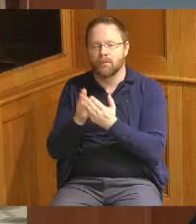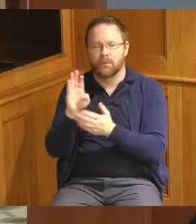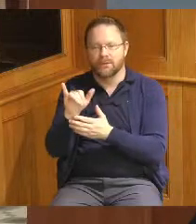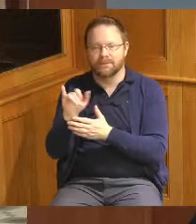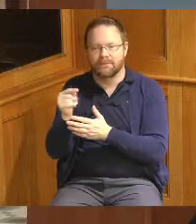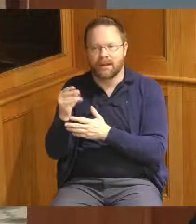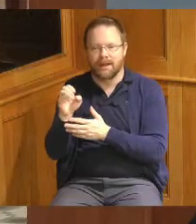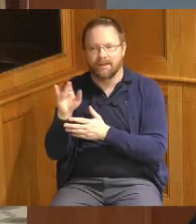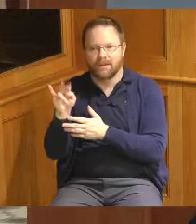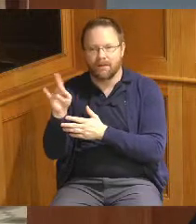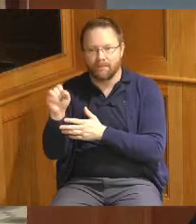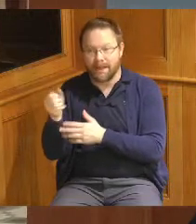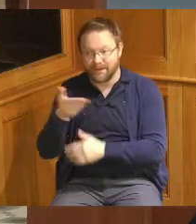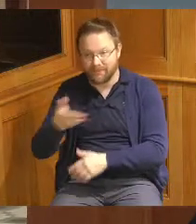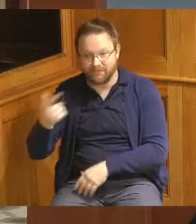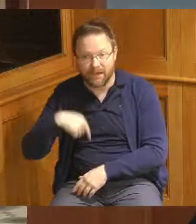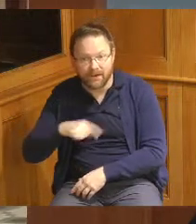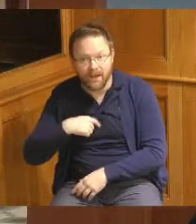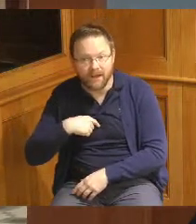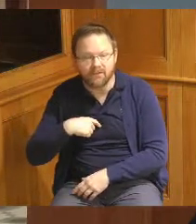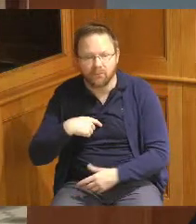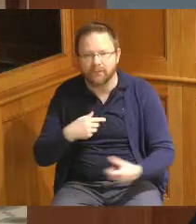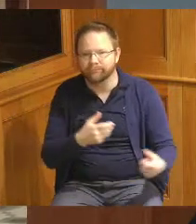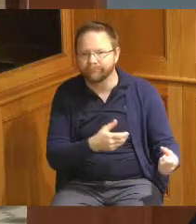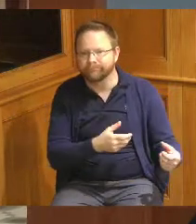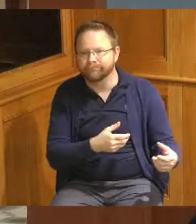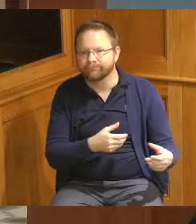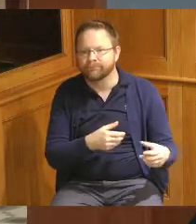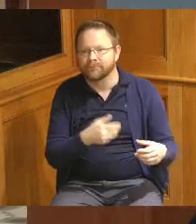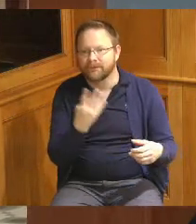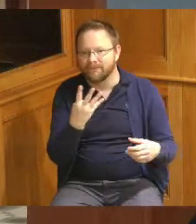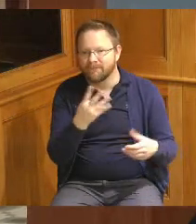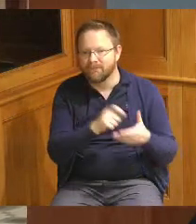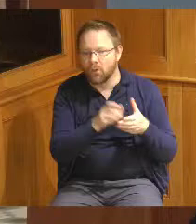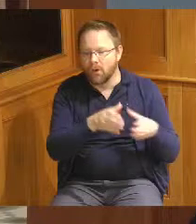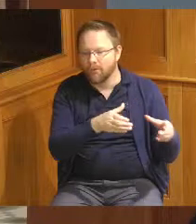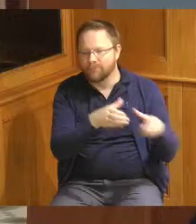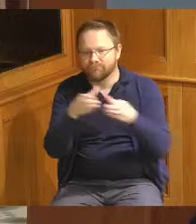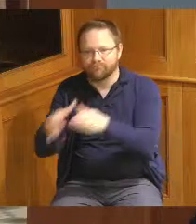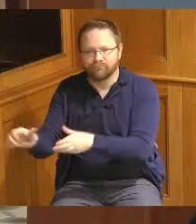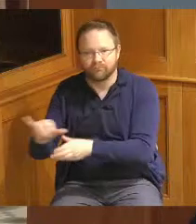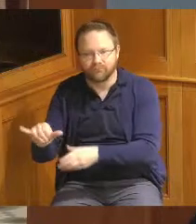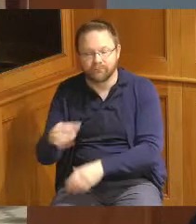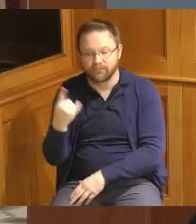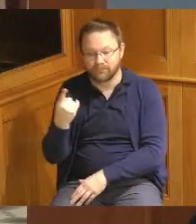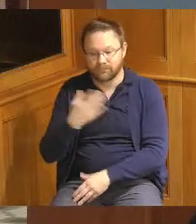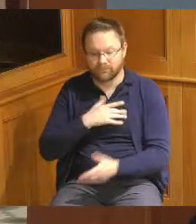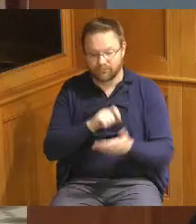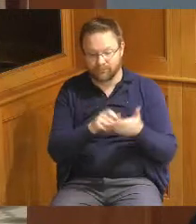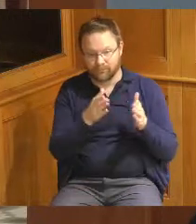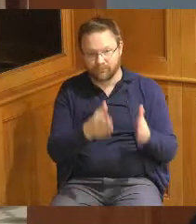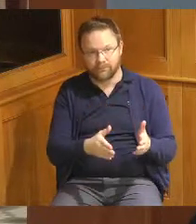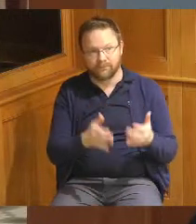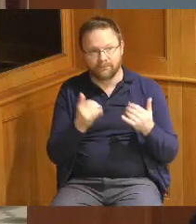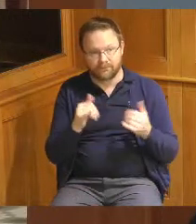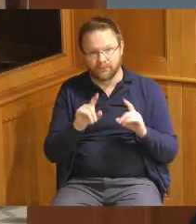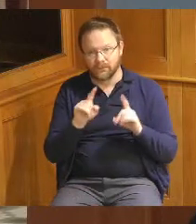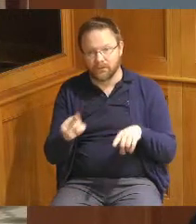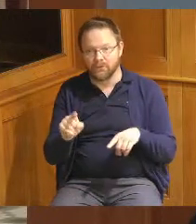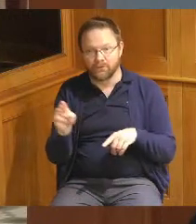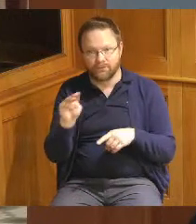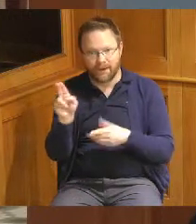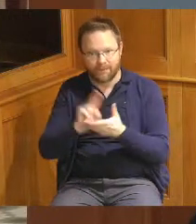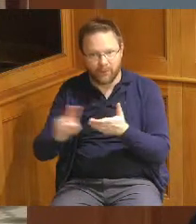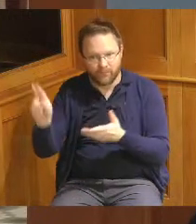They invited us to come and we brought 4 authors, which was amazing. And one of my authors now goes to Miami